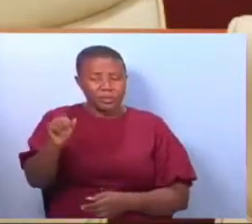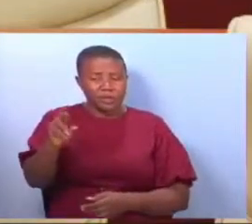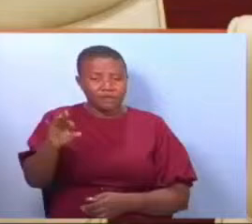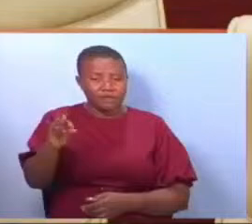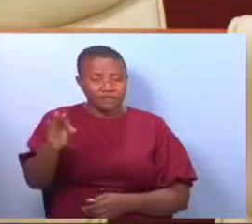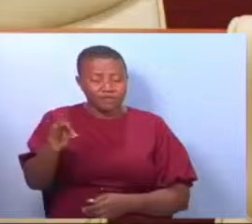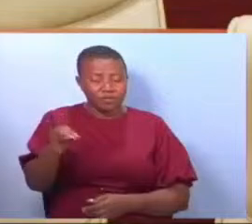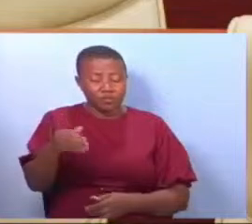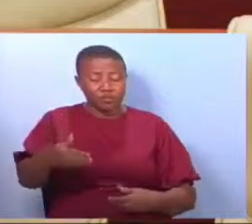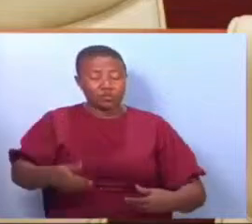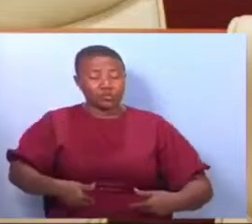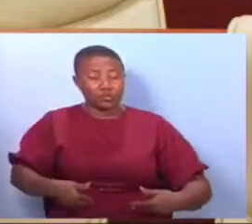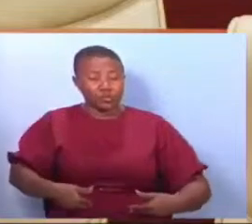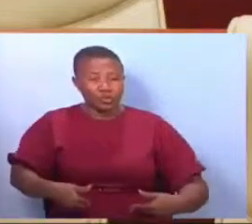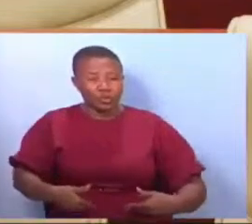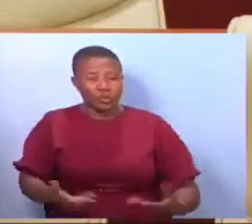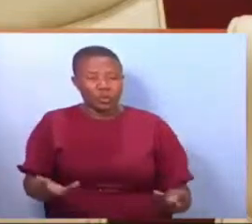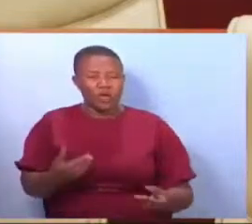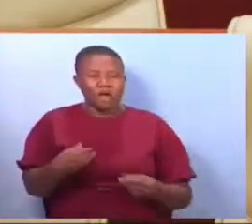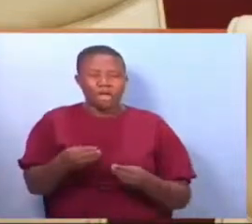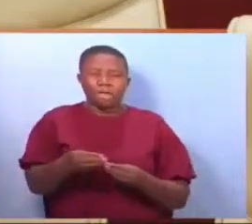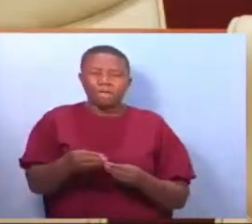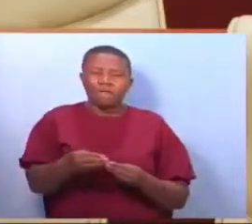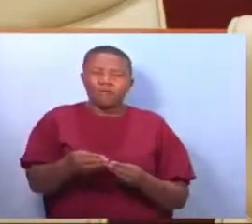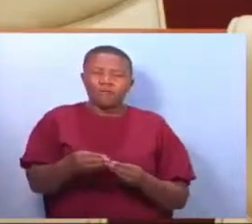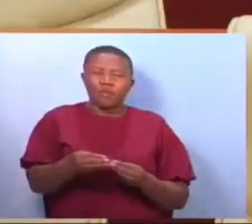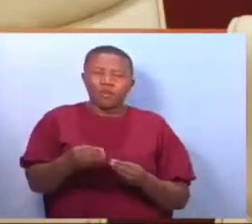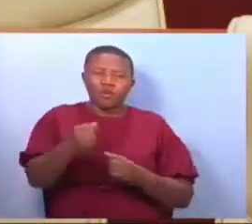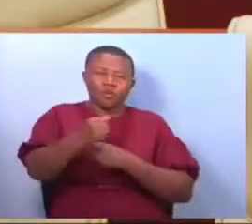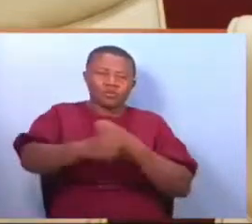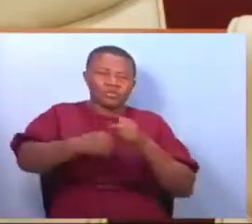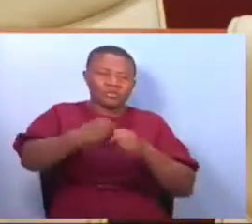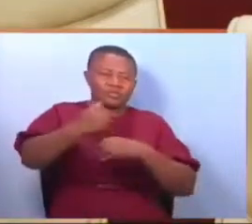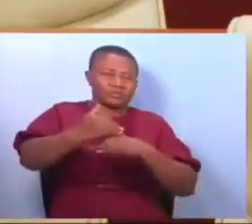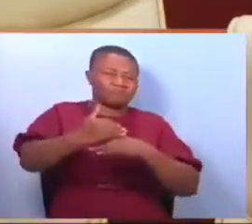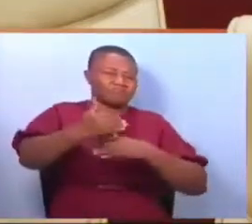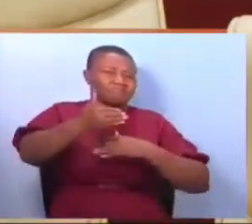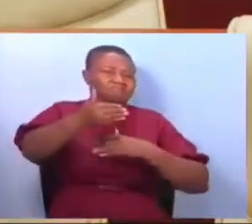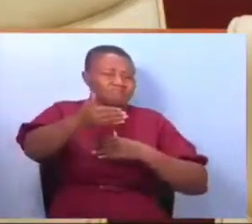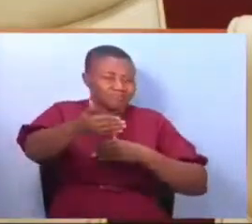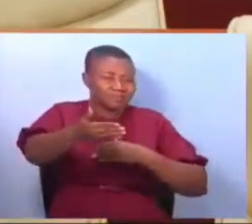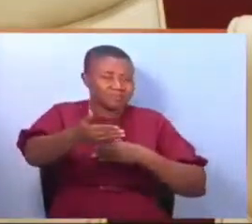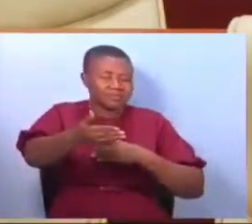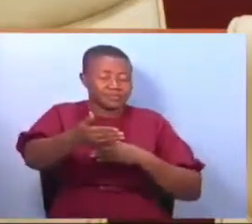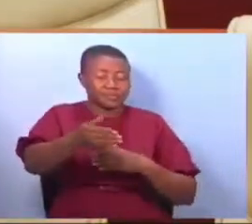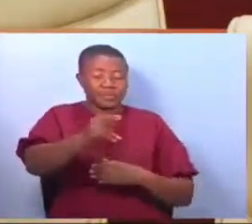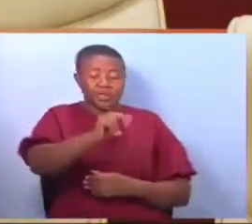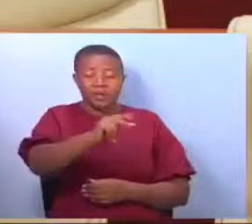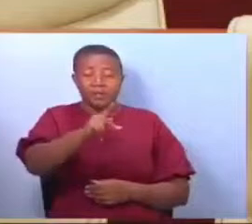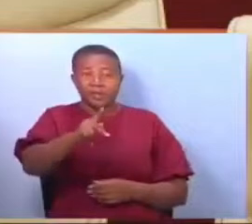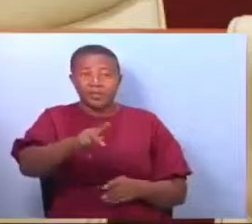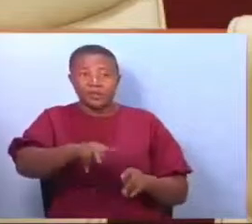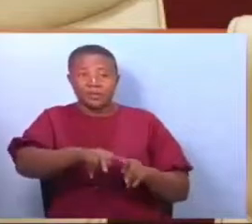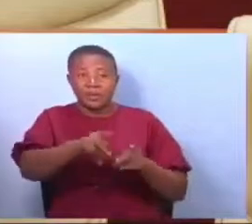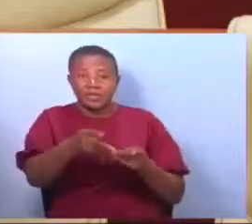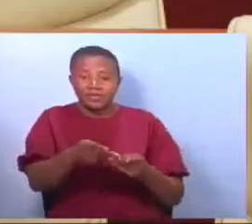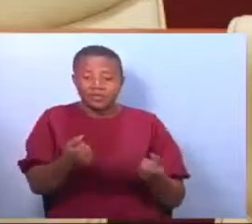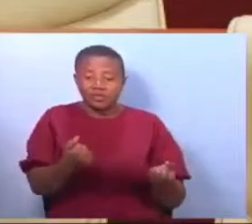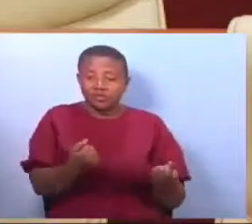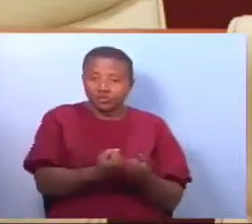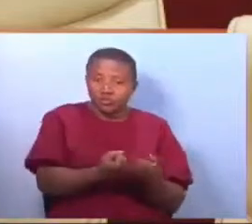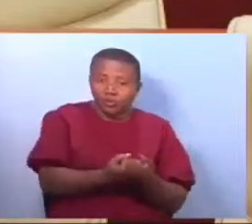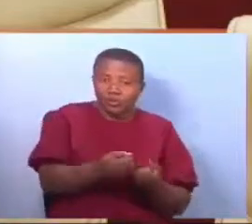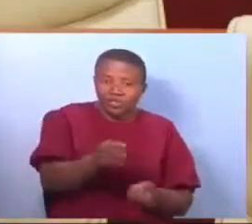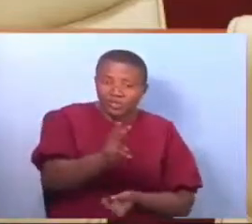and he has more years ahead. And I believe that if the NPP party had protected him and given him that